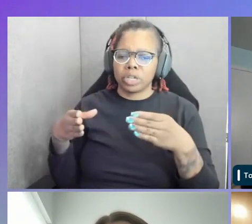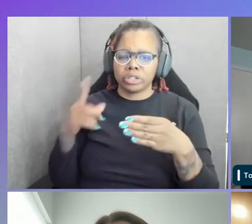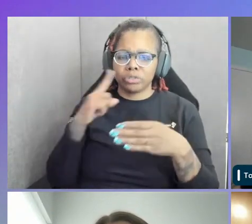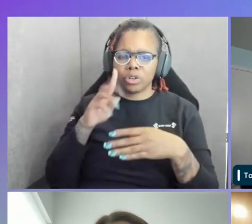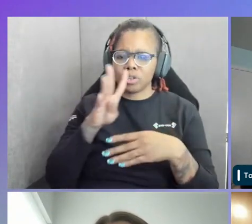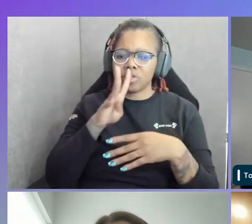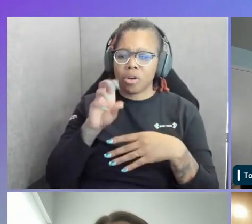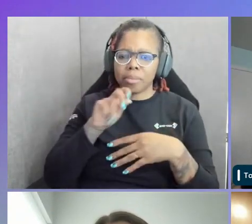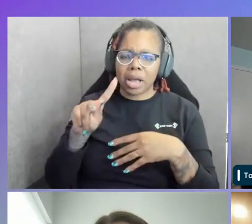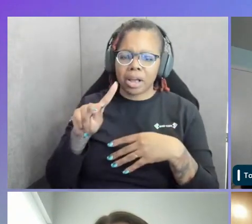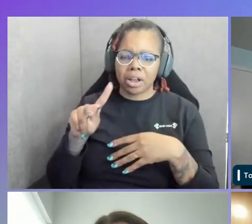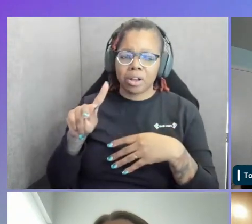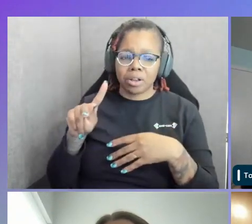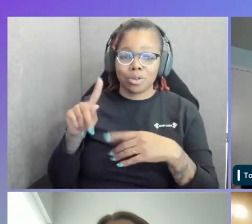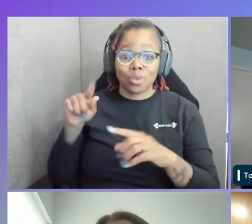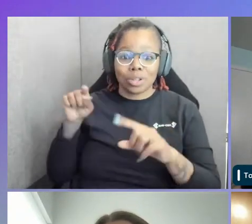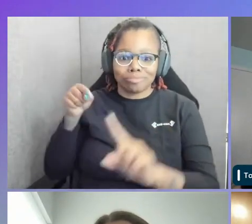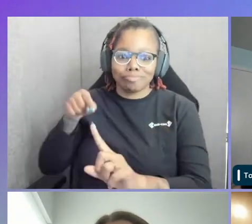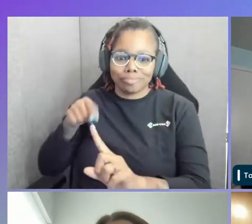Talkback was on Talkback.